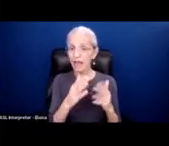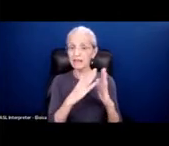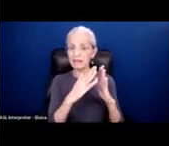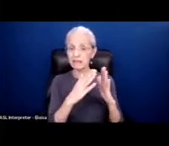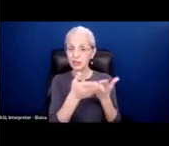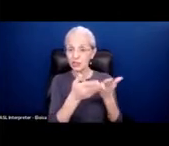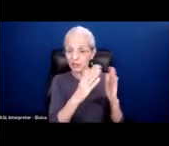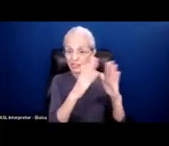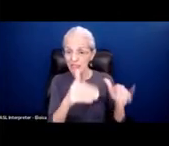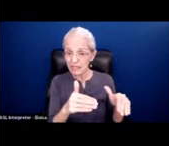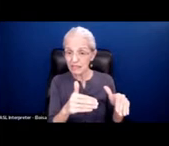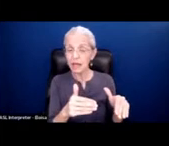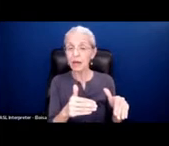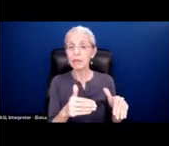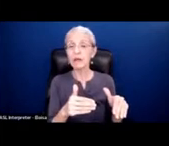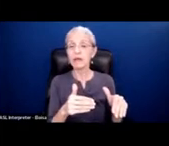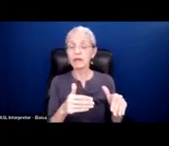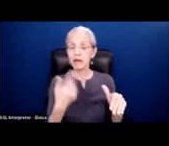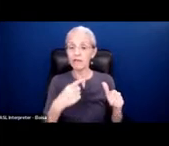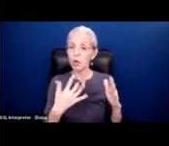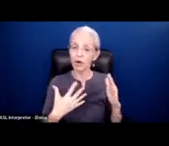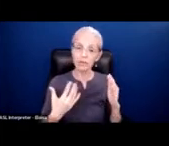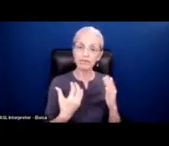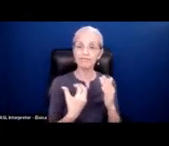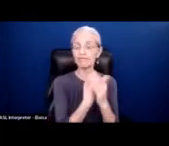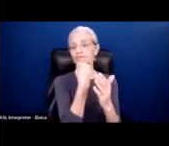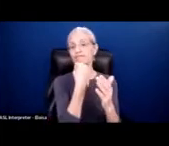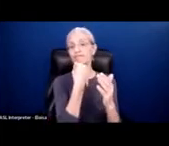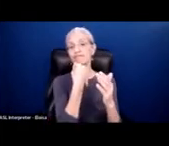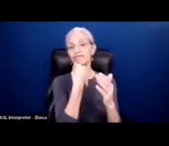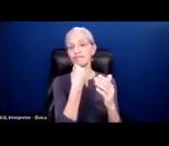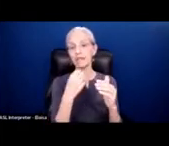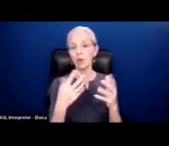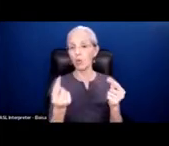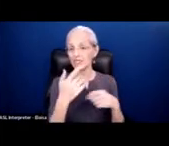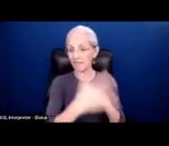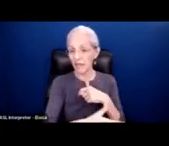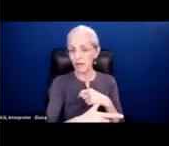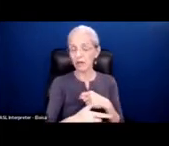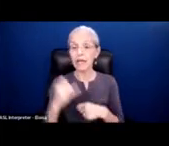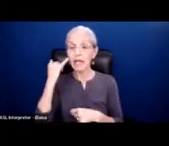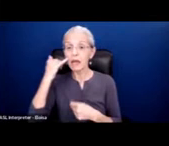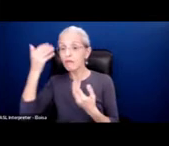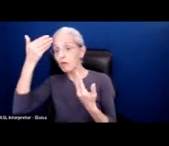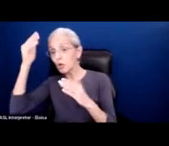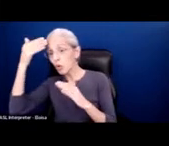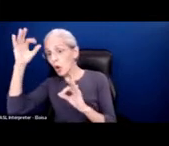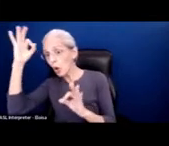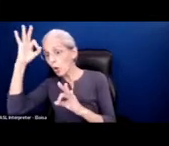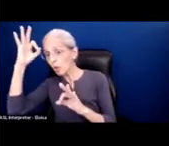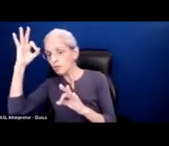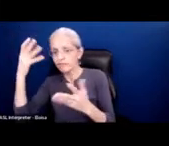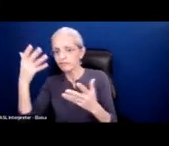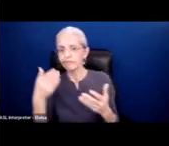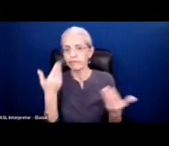which people struggle to obtain and maximize the various types of support that may be available. You don't know what you don't know. And so there's a lot